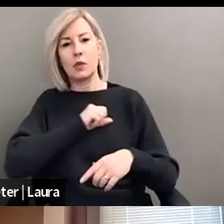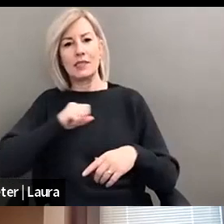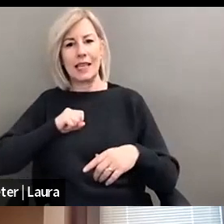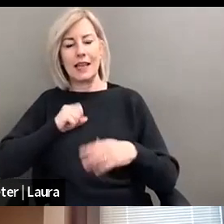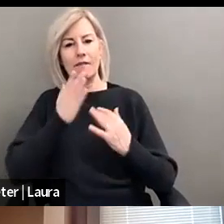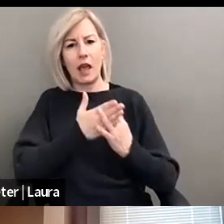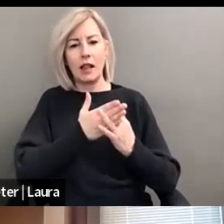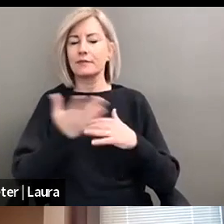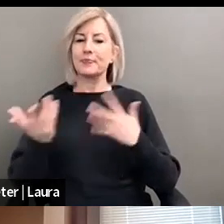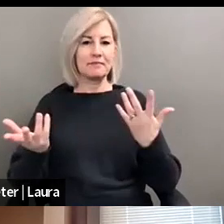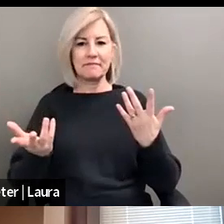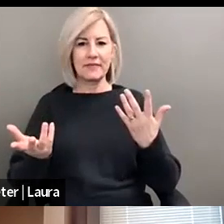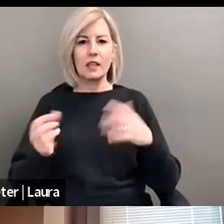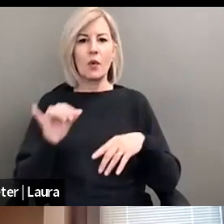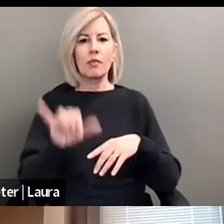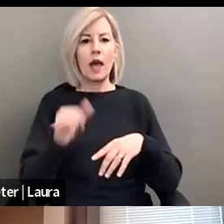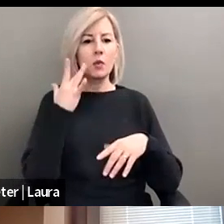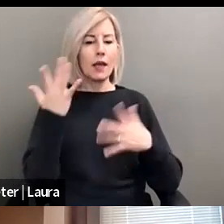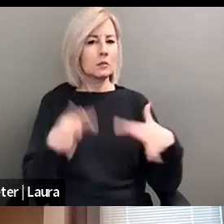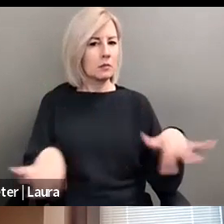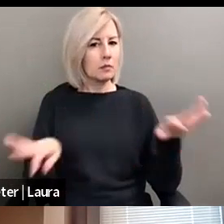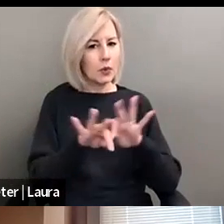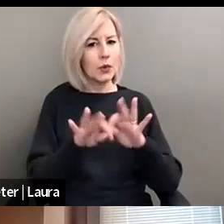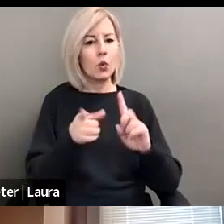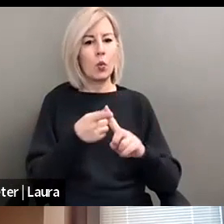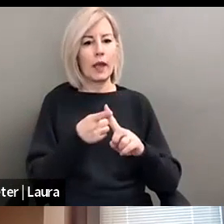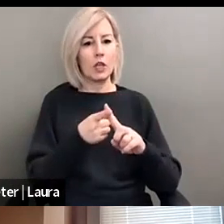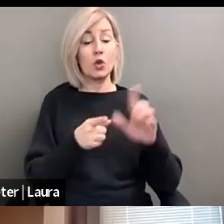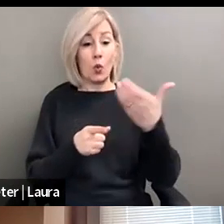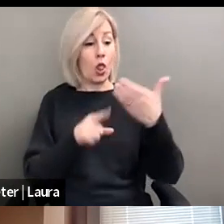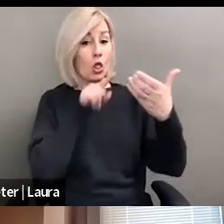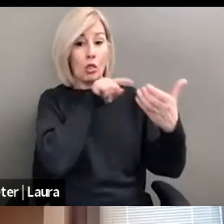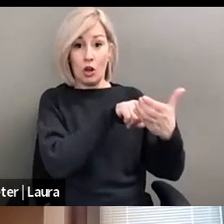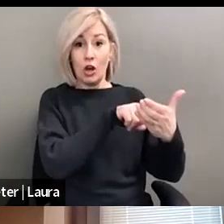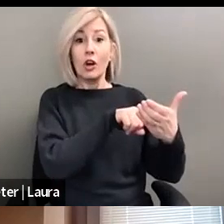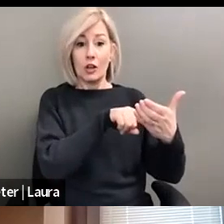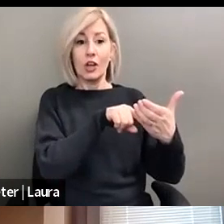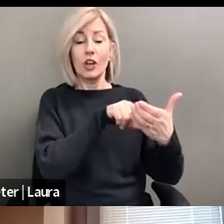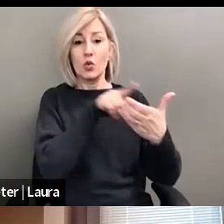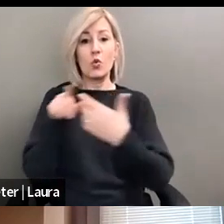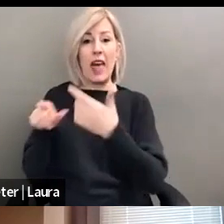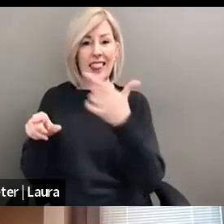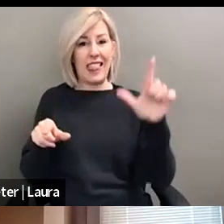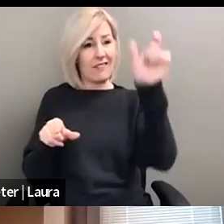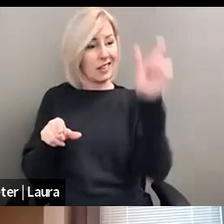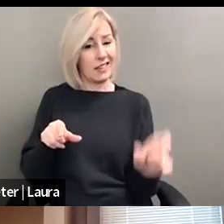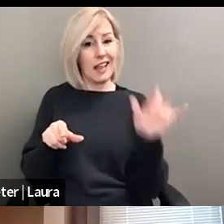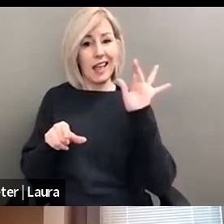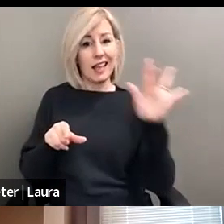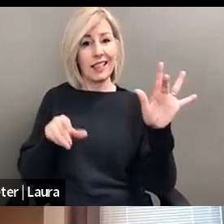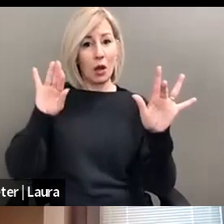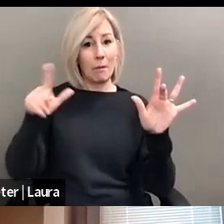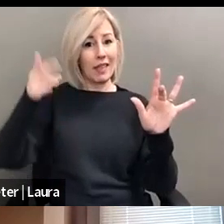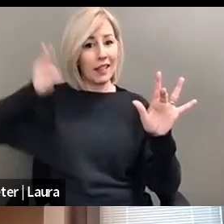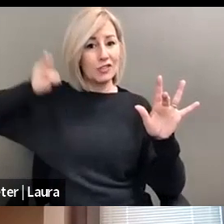then, so that's why it's so important when you look this up, that you go over to that left side and click on bill